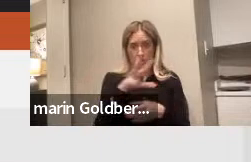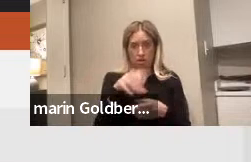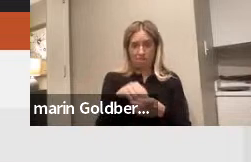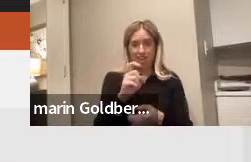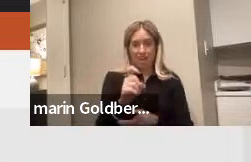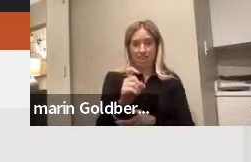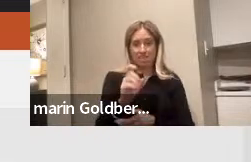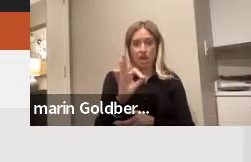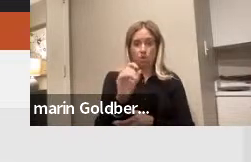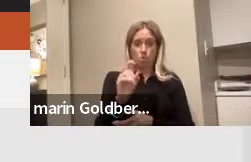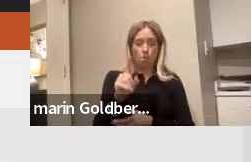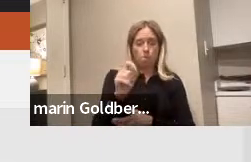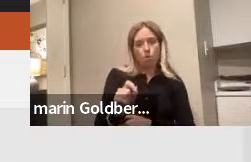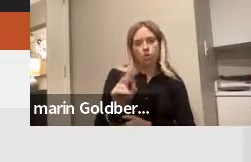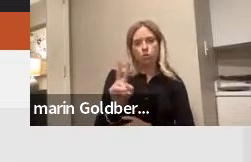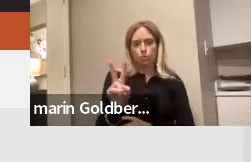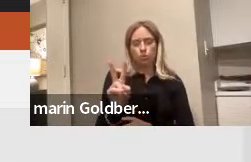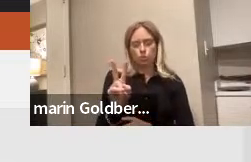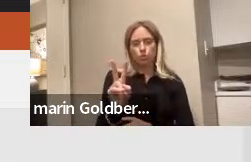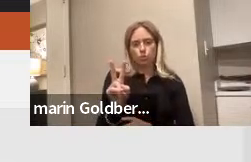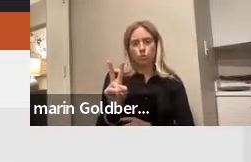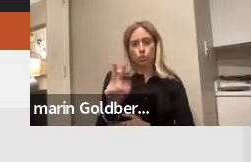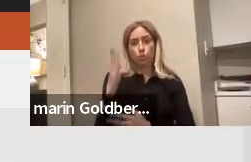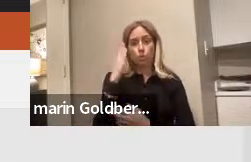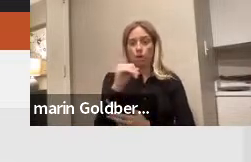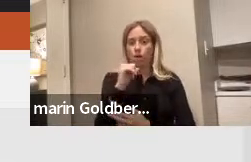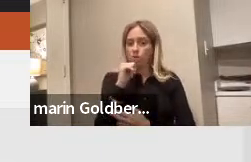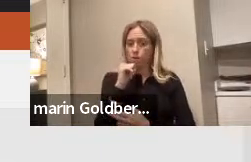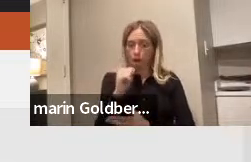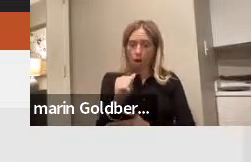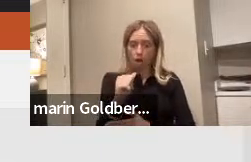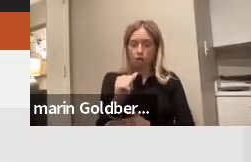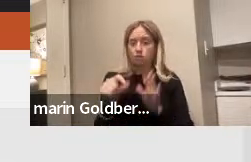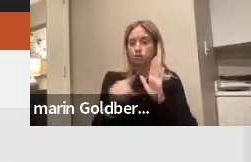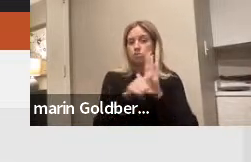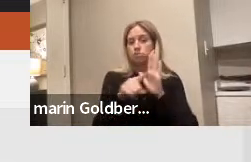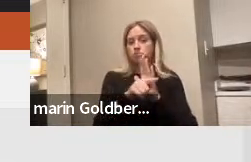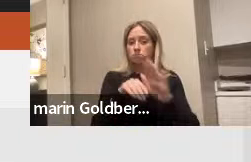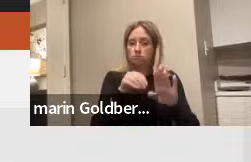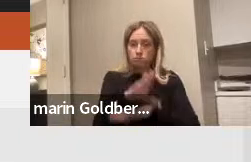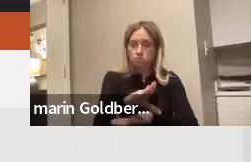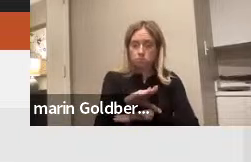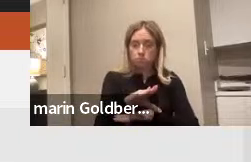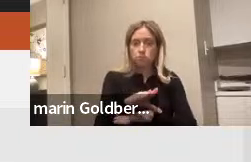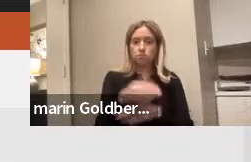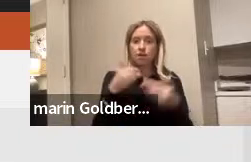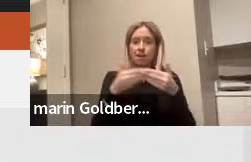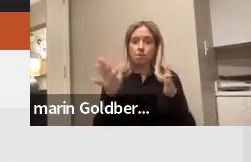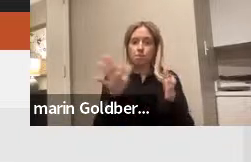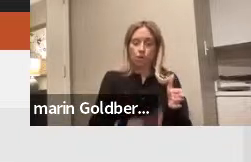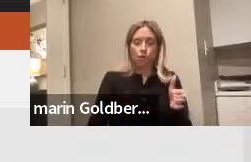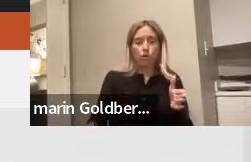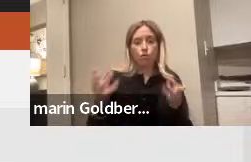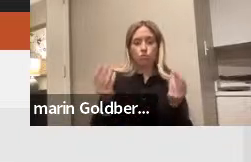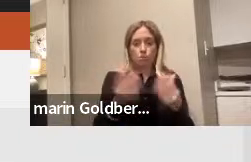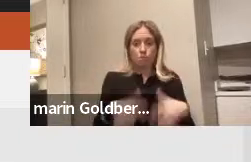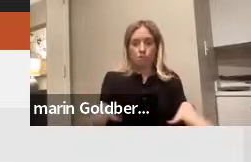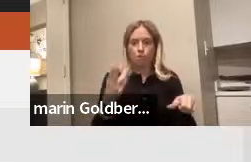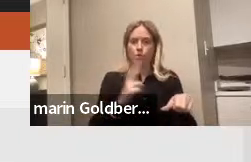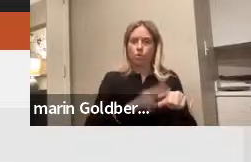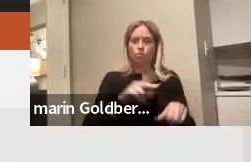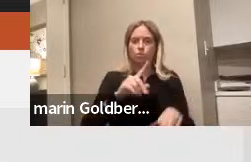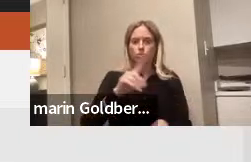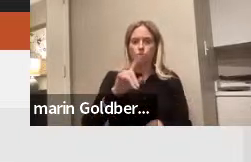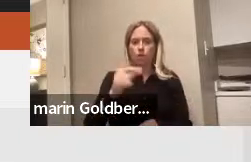X 901.2 is that it will not tend to adversely affect the neighboring properties in accordance with the zoning regs